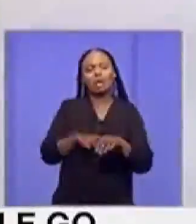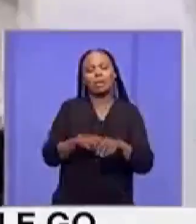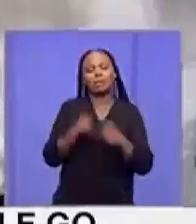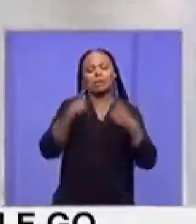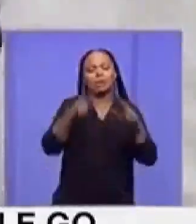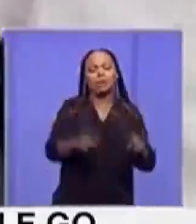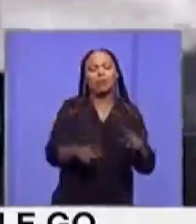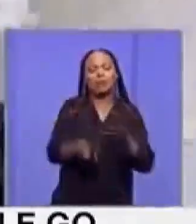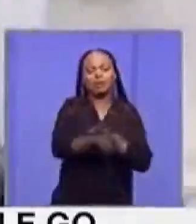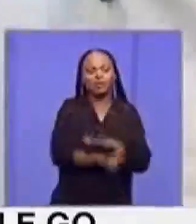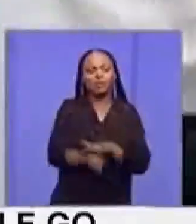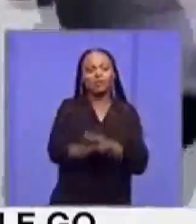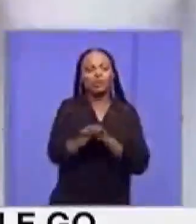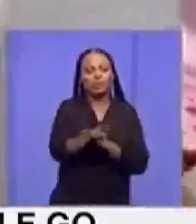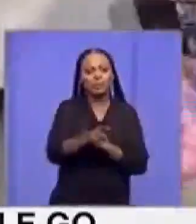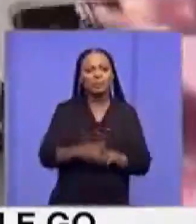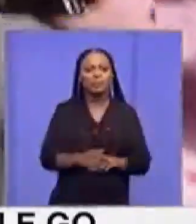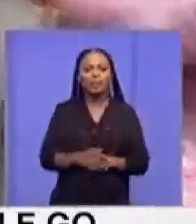were